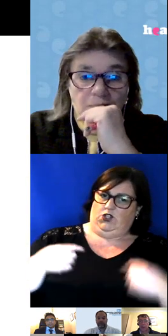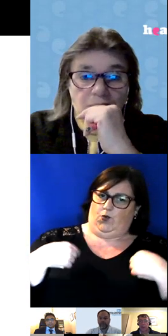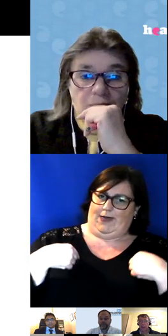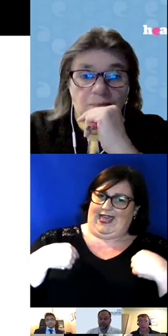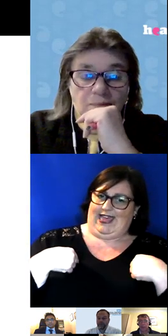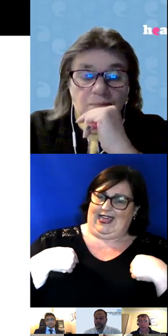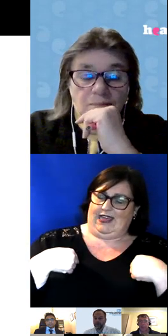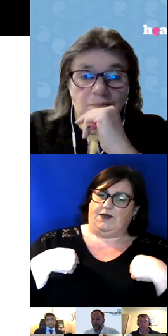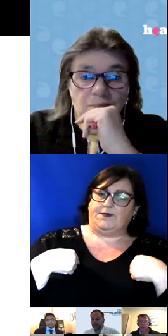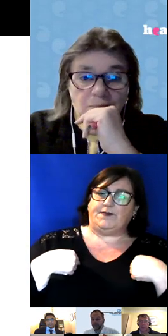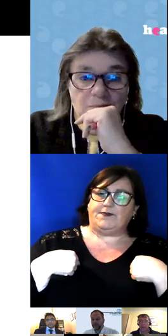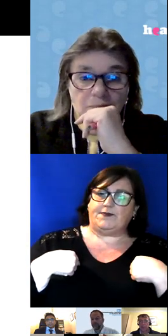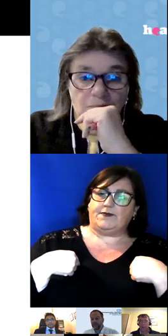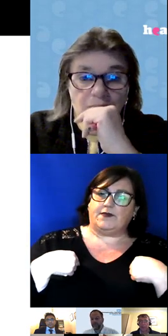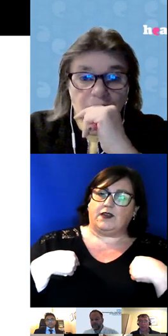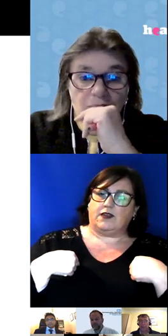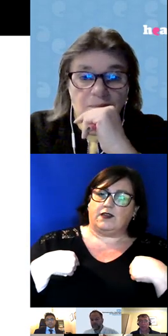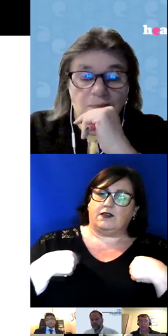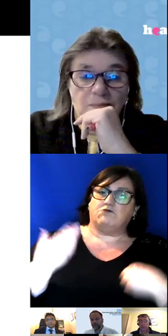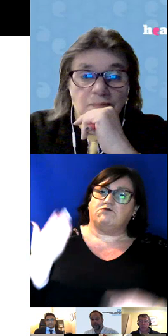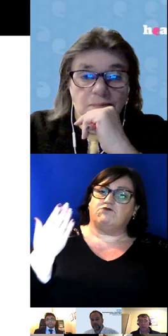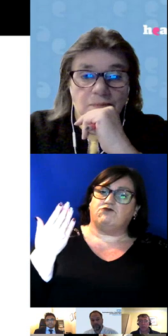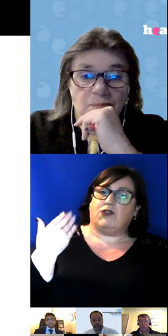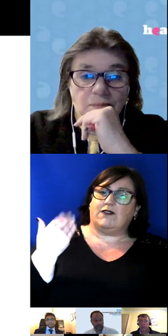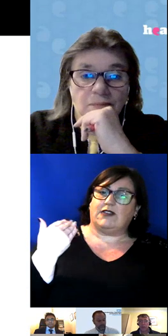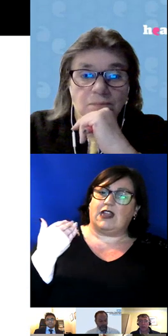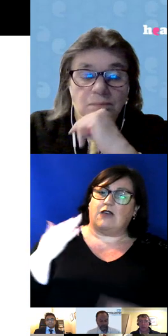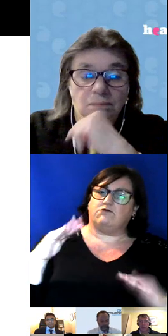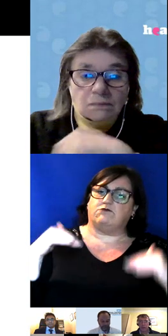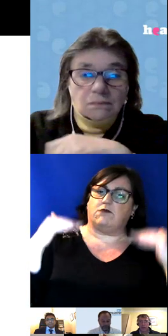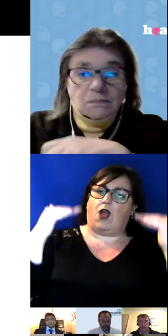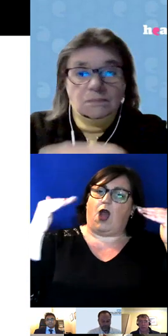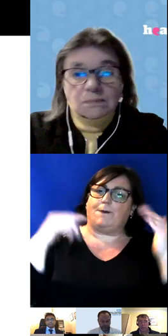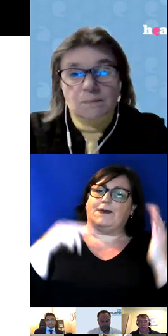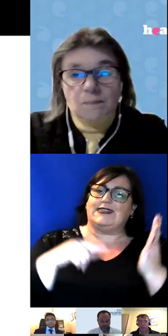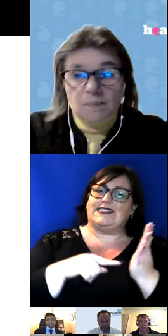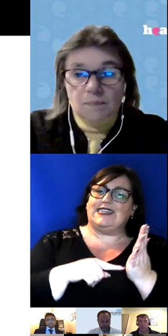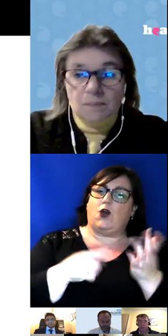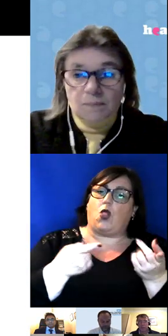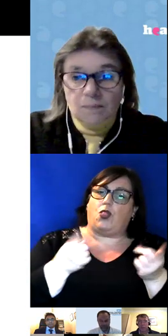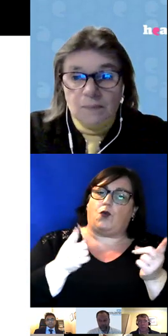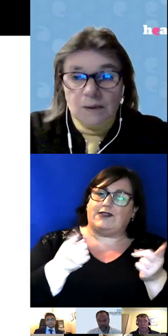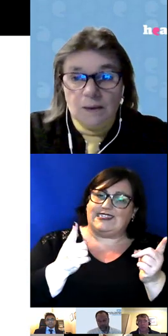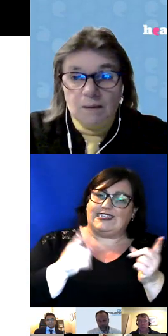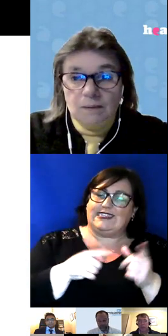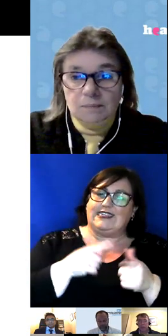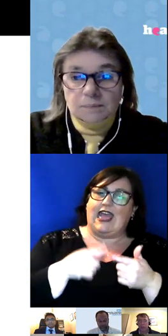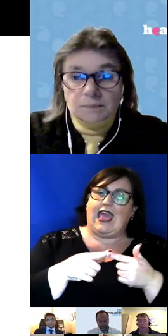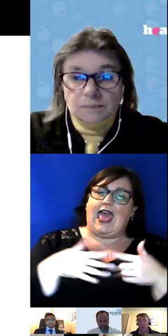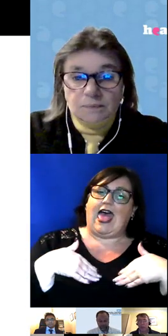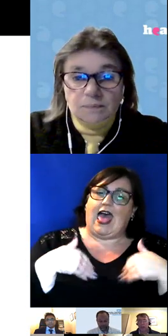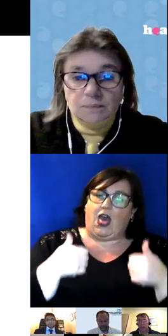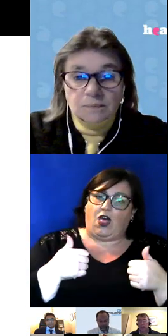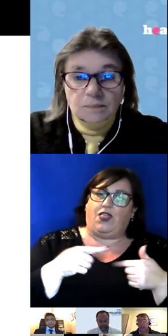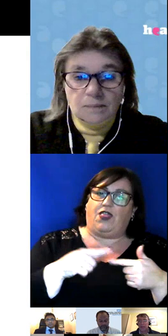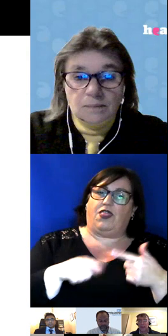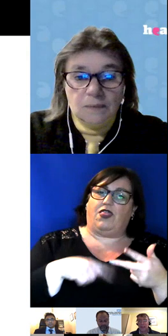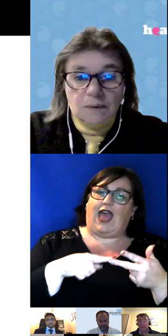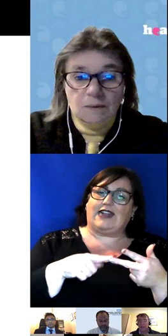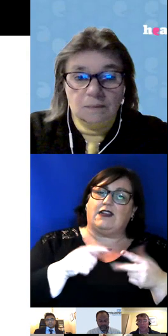authorities and health and public health, there was a specific decision within Bob to include the lower tier